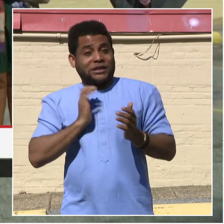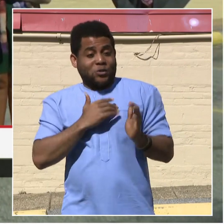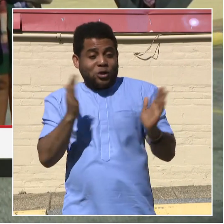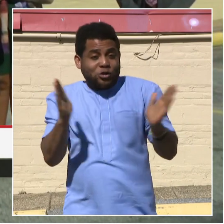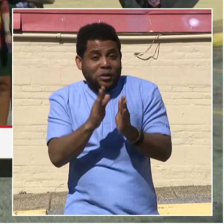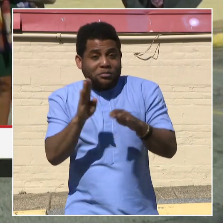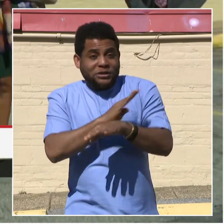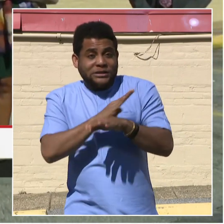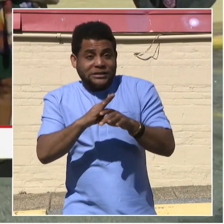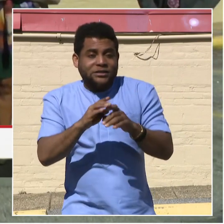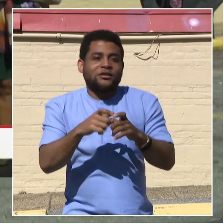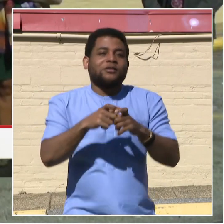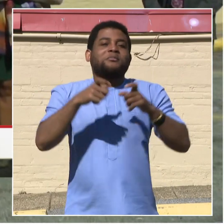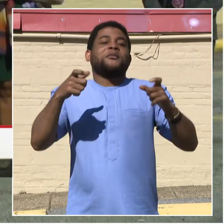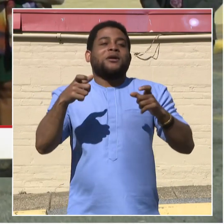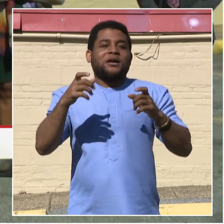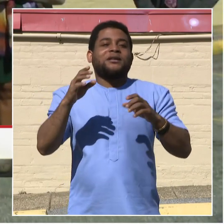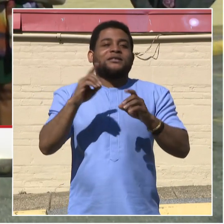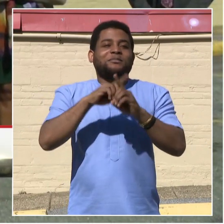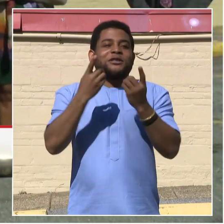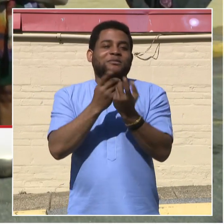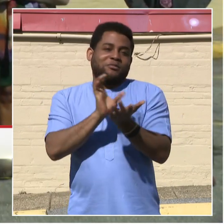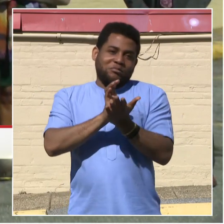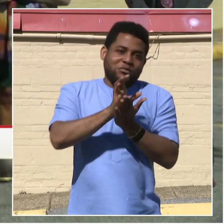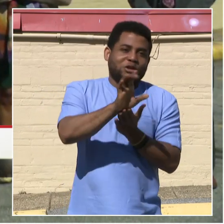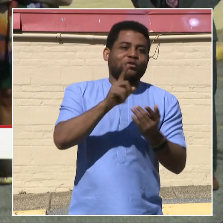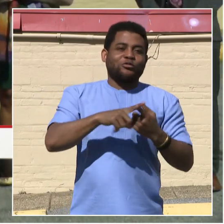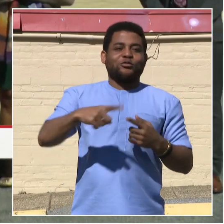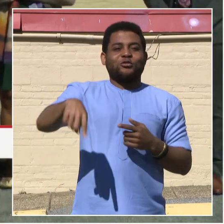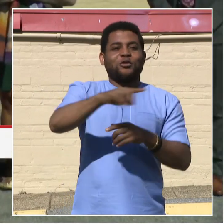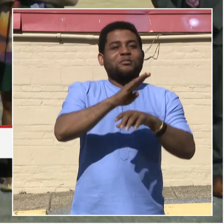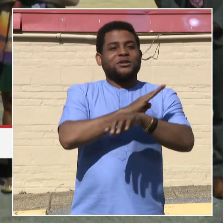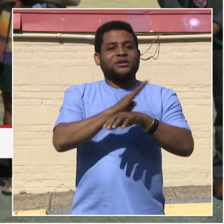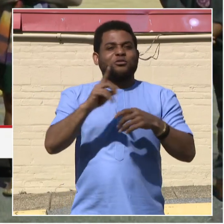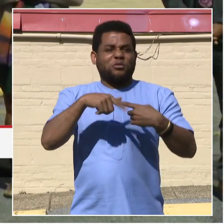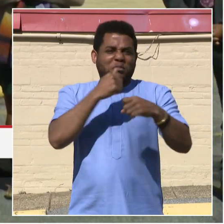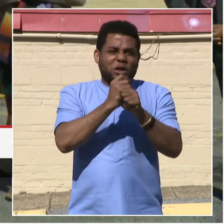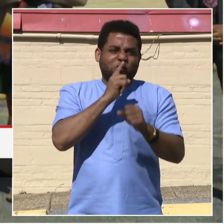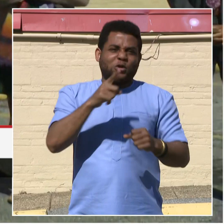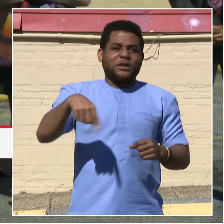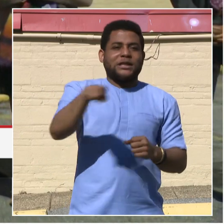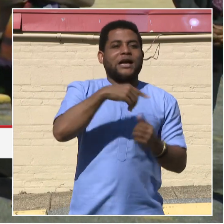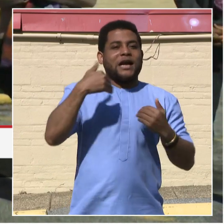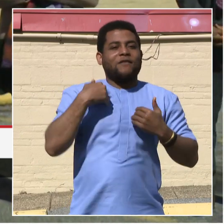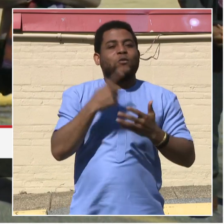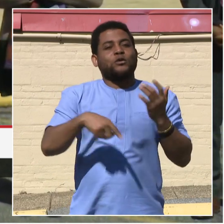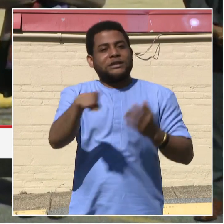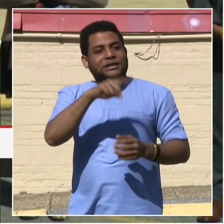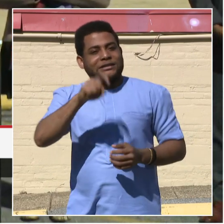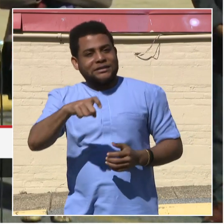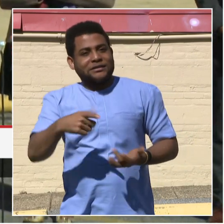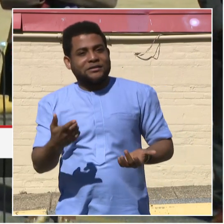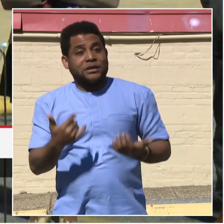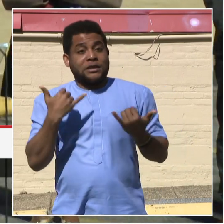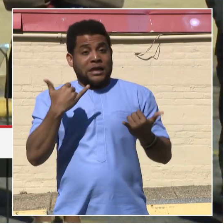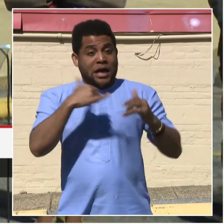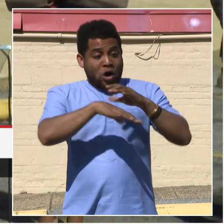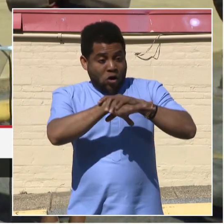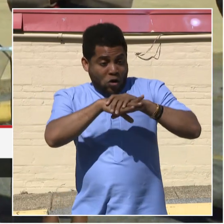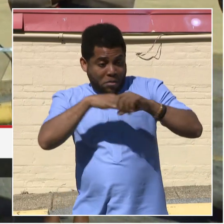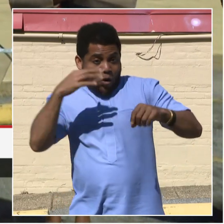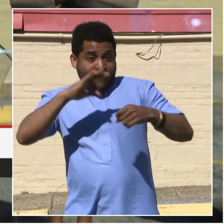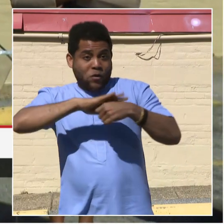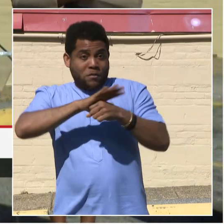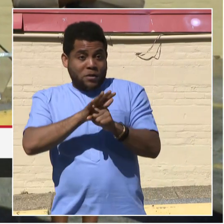department, pushed out to the business community to make sure they had what they needed. So coming out of the pandemic, we want to make sure that everybody knows that there are